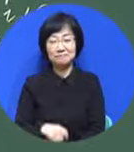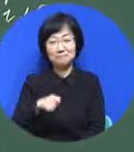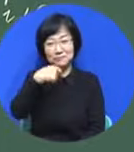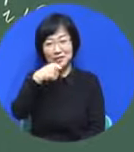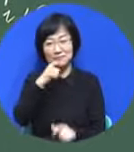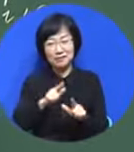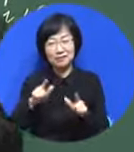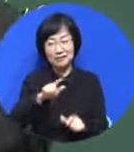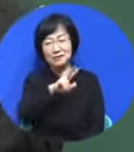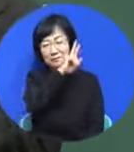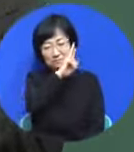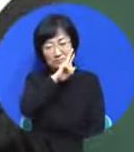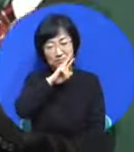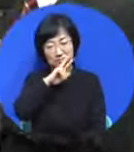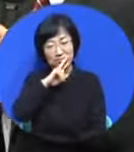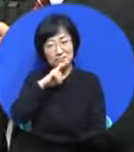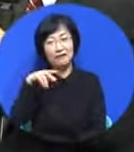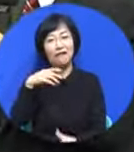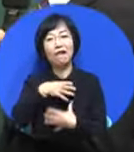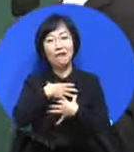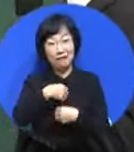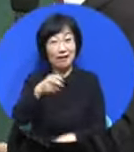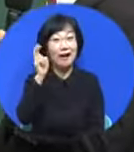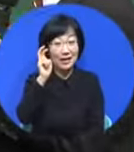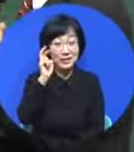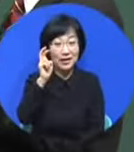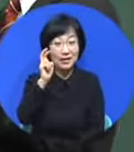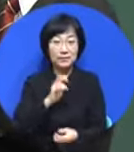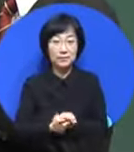Perhaps he would be able to eat his meals very well.